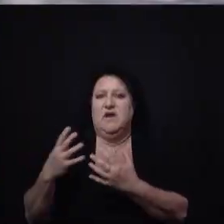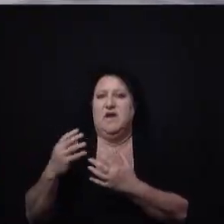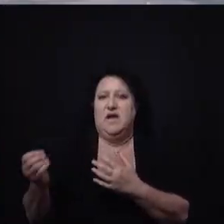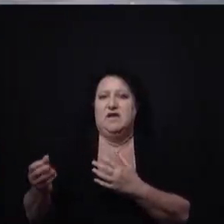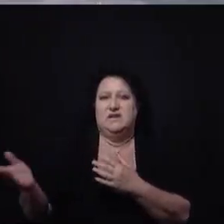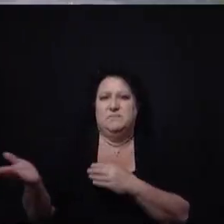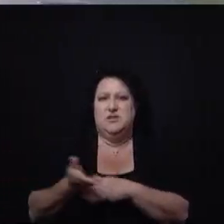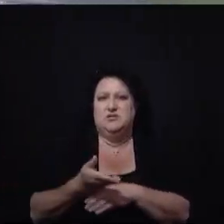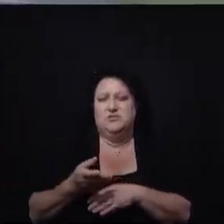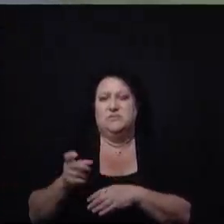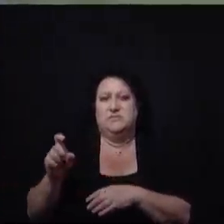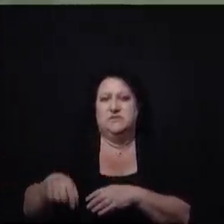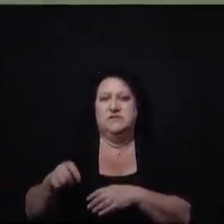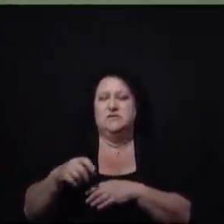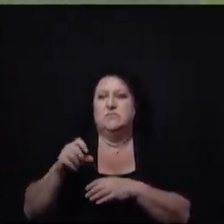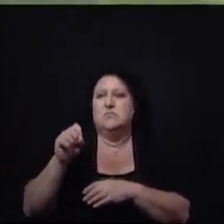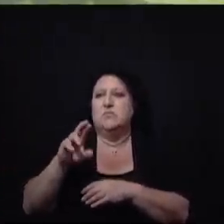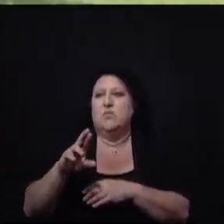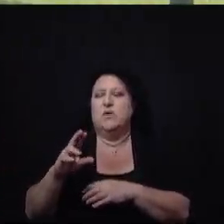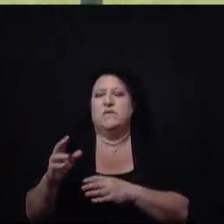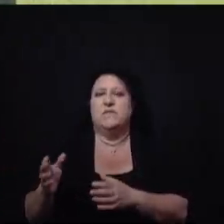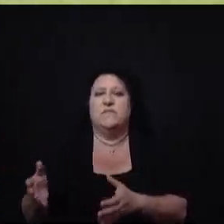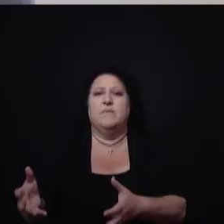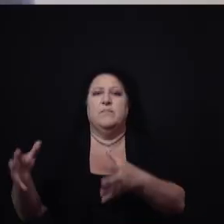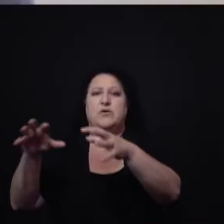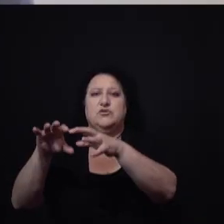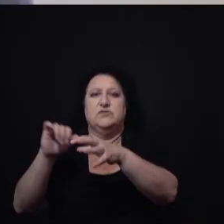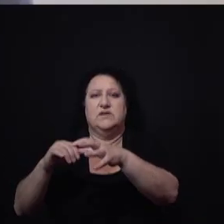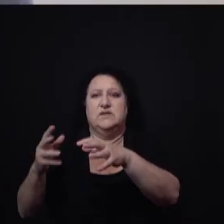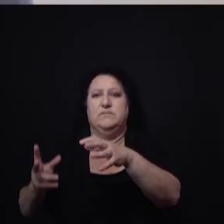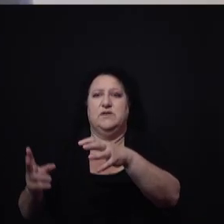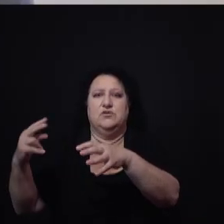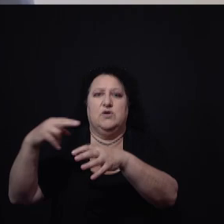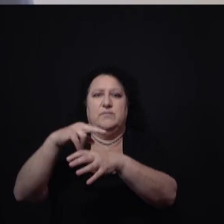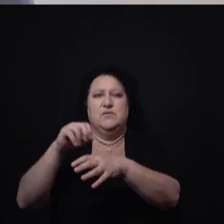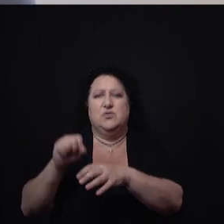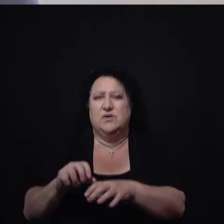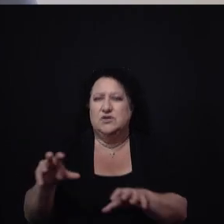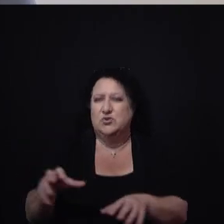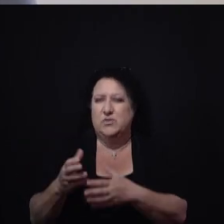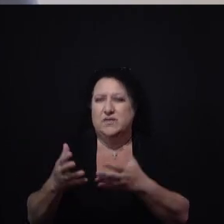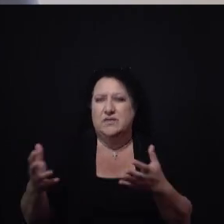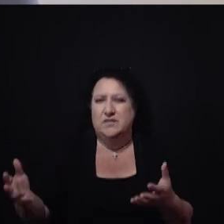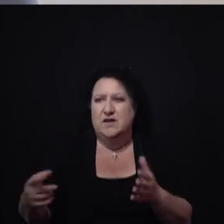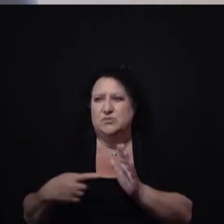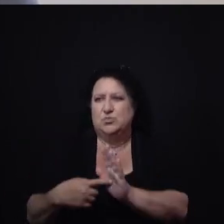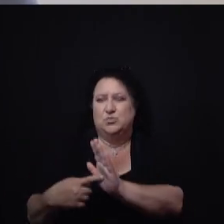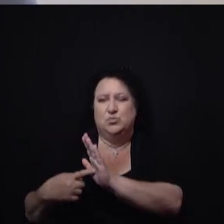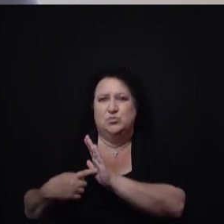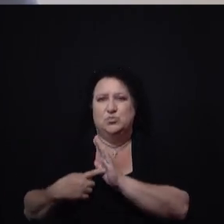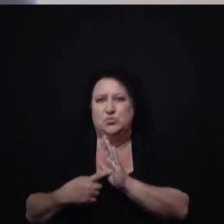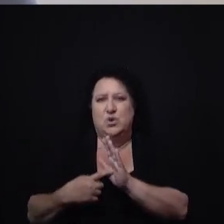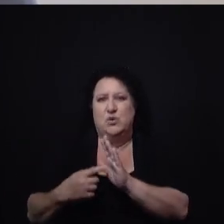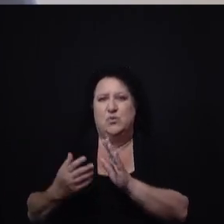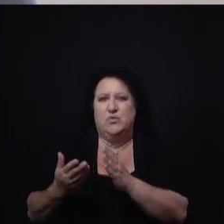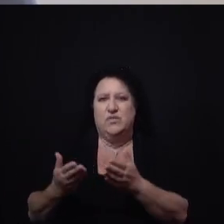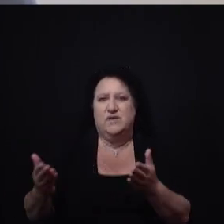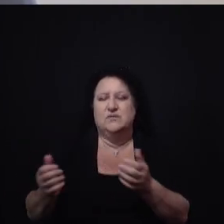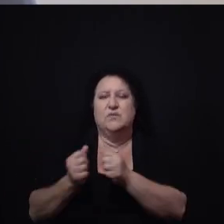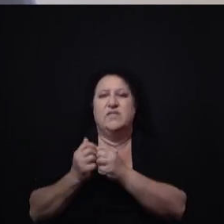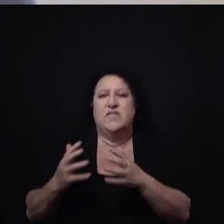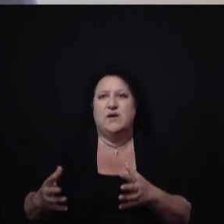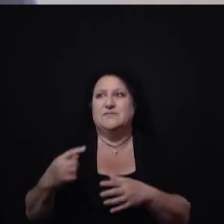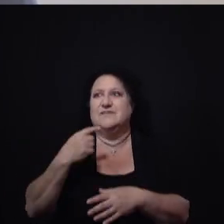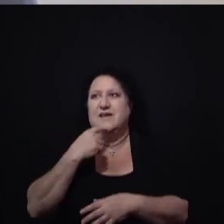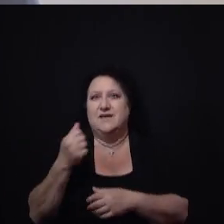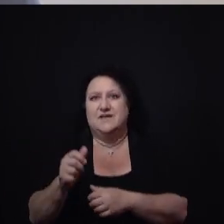beds, you can say a whole lot to youth without saying a thing. And being, when they see that, when they pull into campus